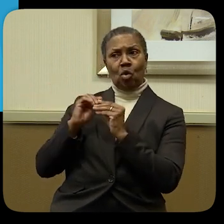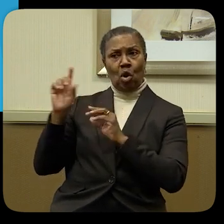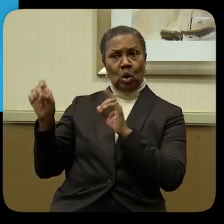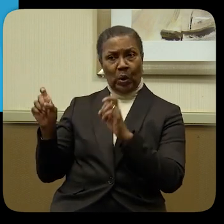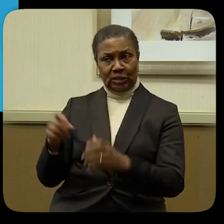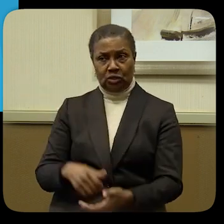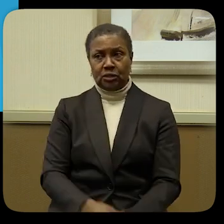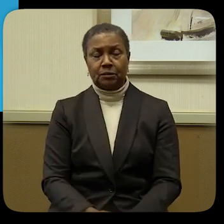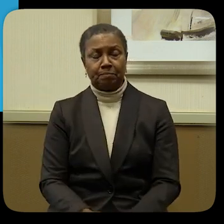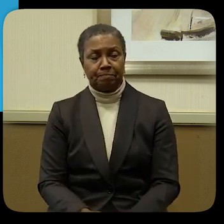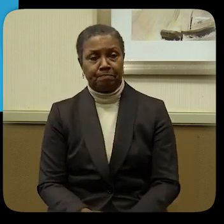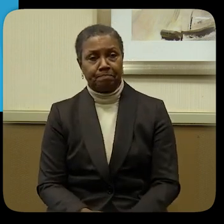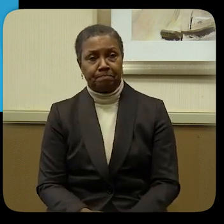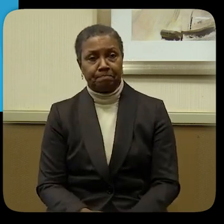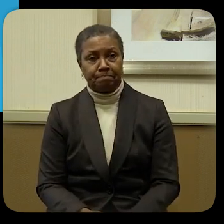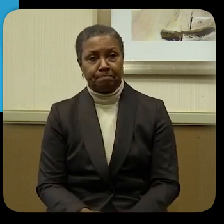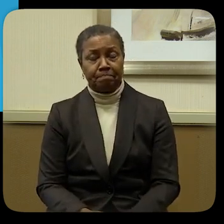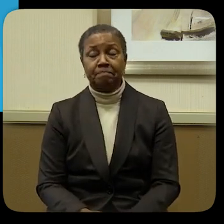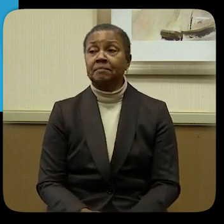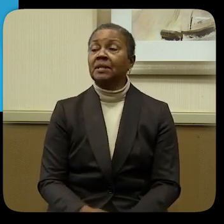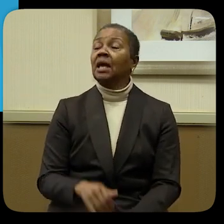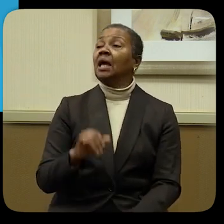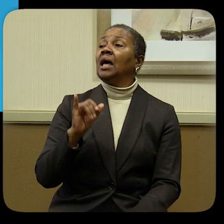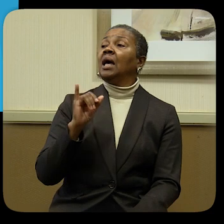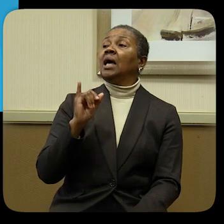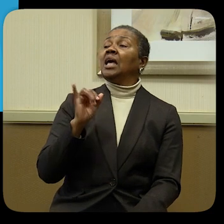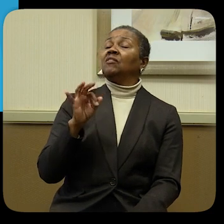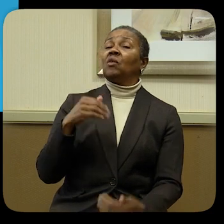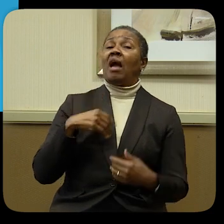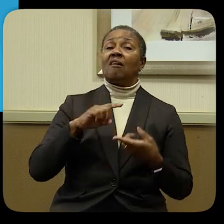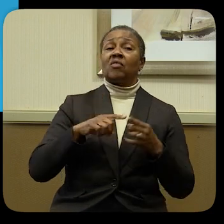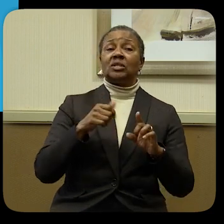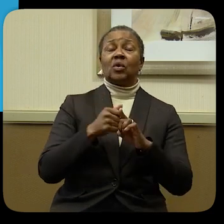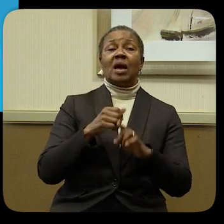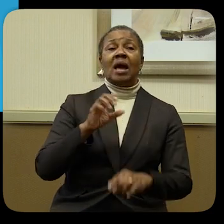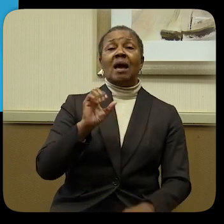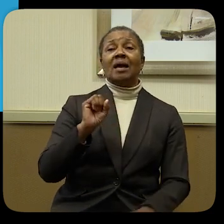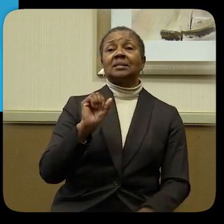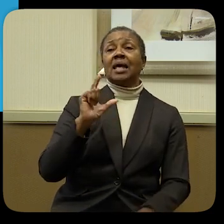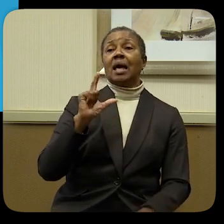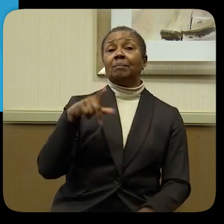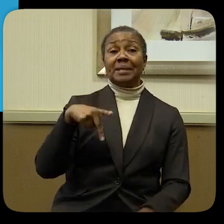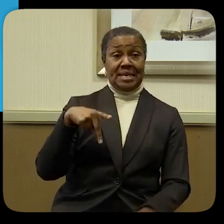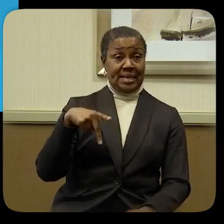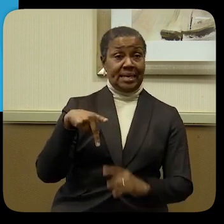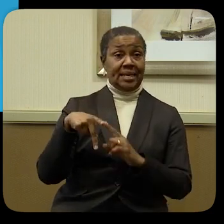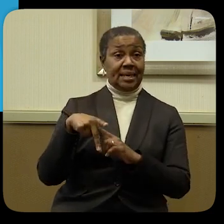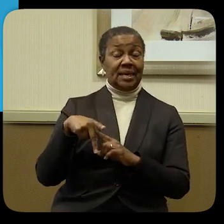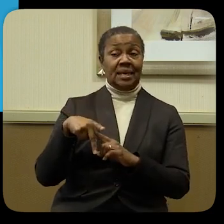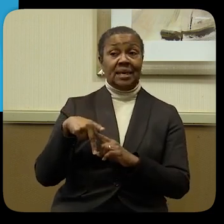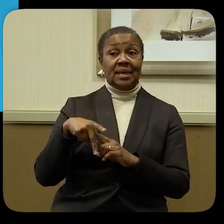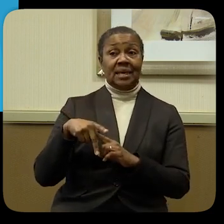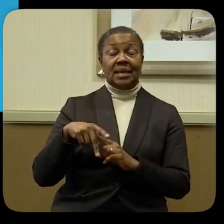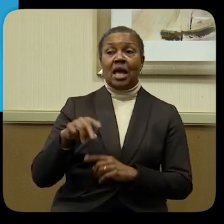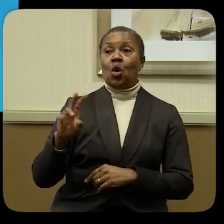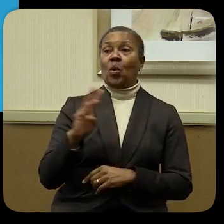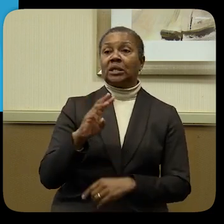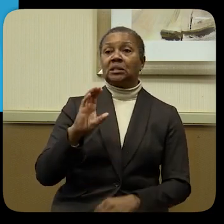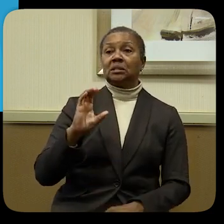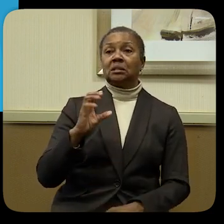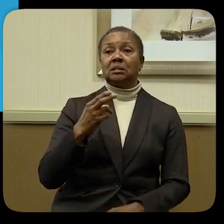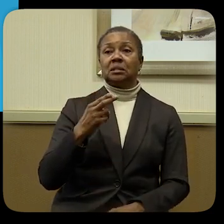questions. So, and then for those of you who have friends who are SLPs, Wes